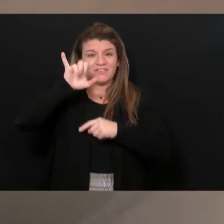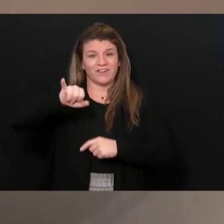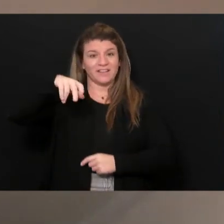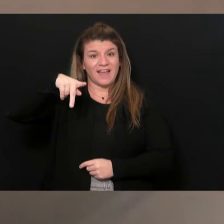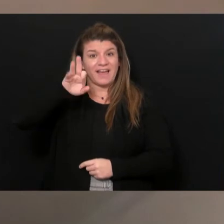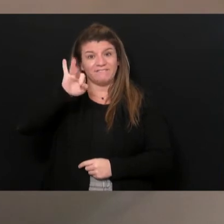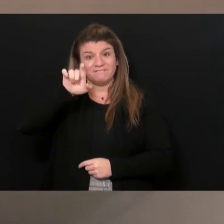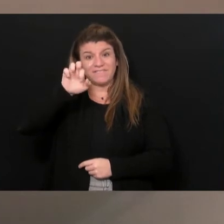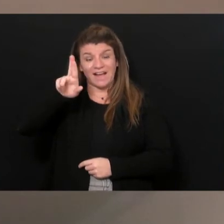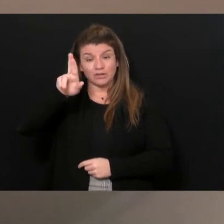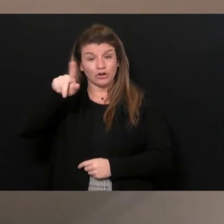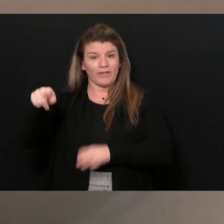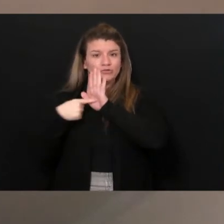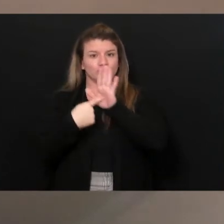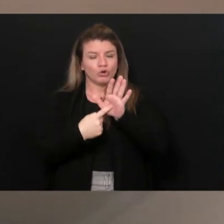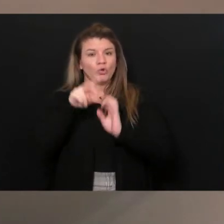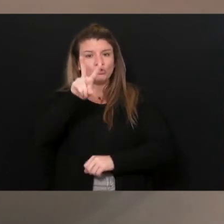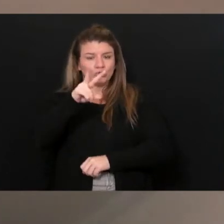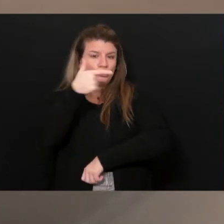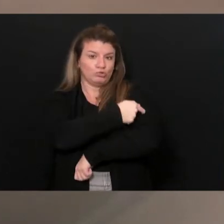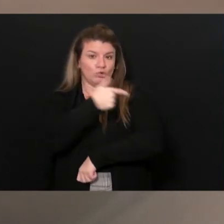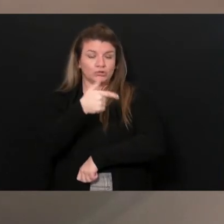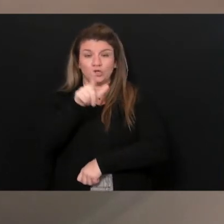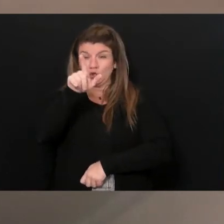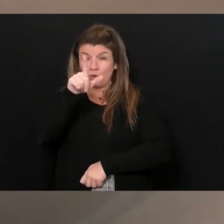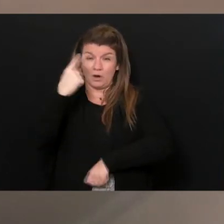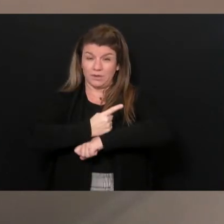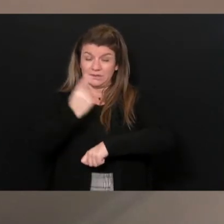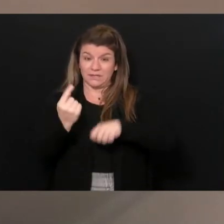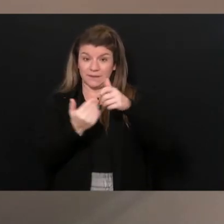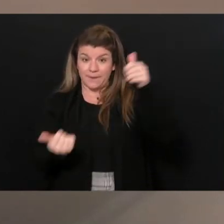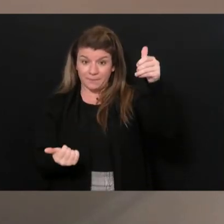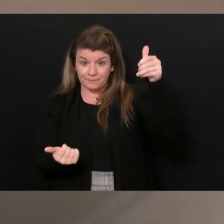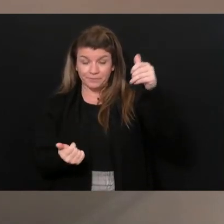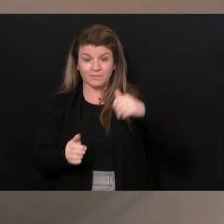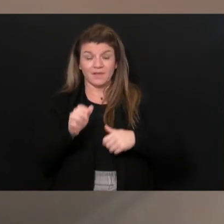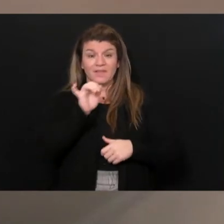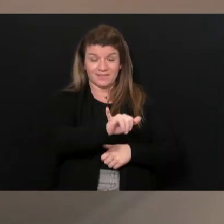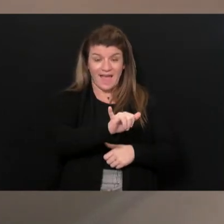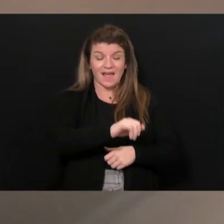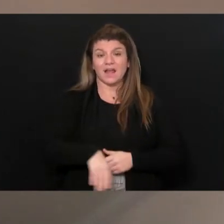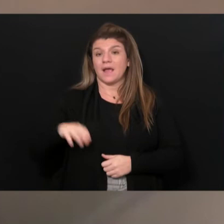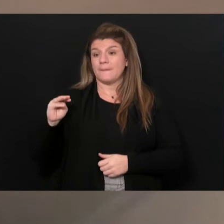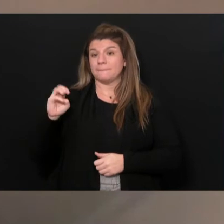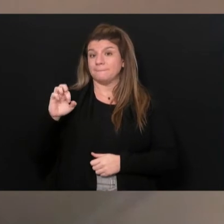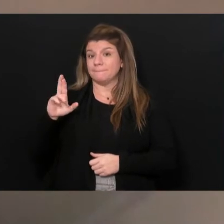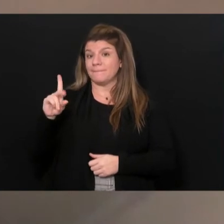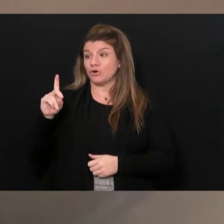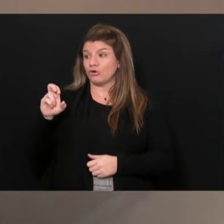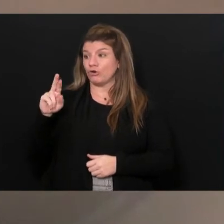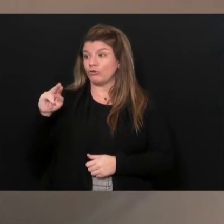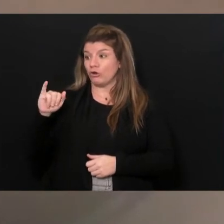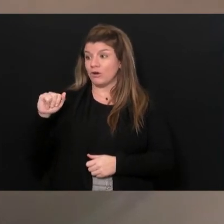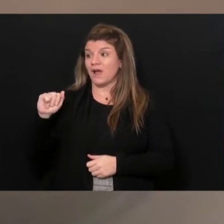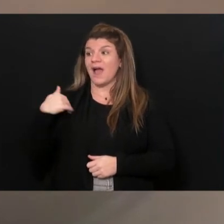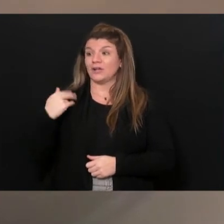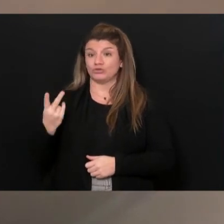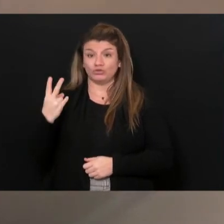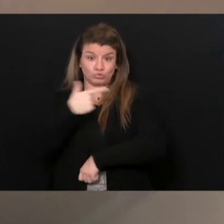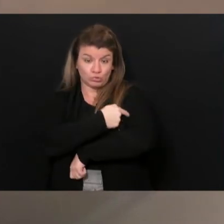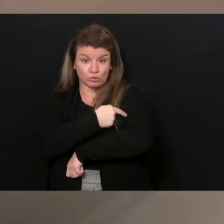showed that 2 doses, 21 days apart, or for the Moderna vaccine, 2 doses, 28